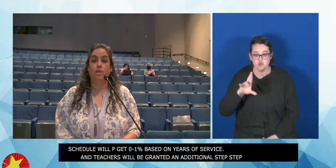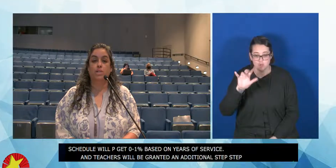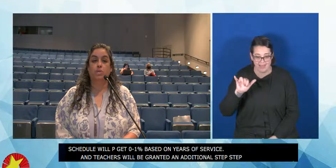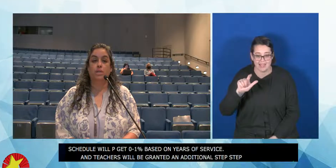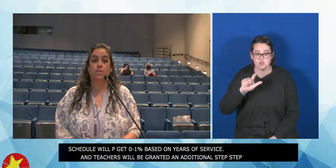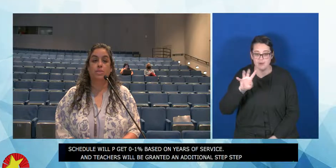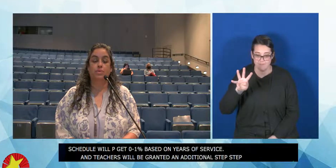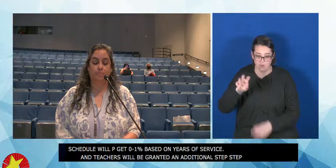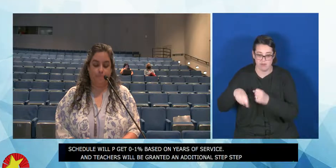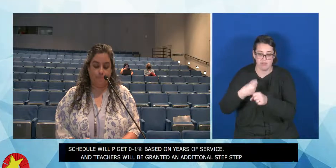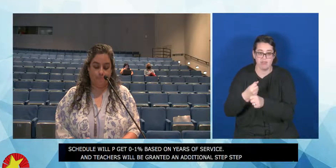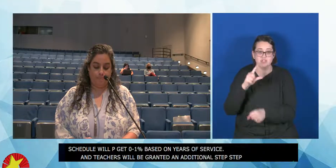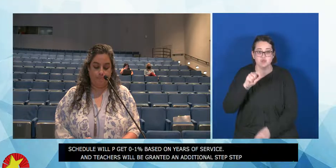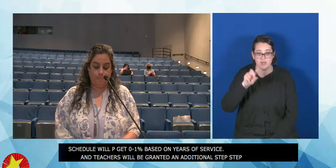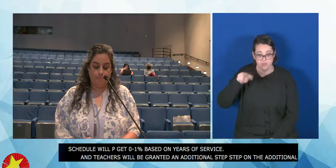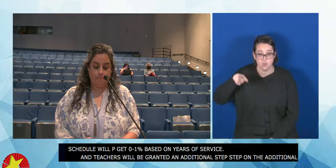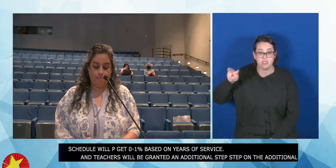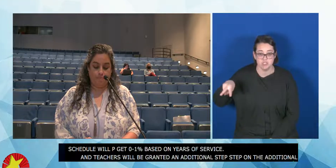of 2022.